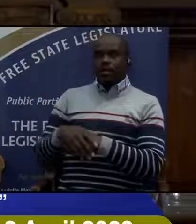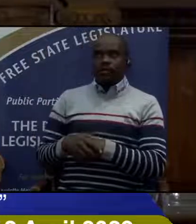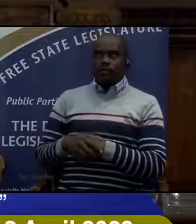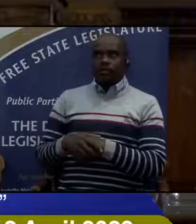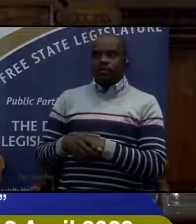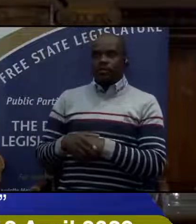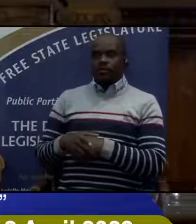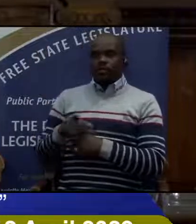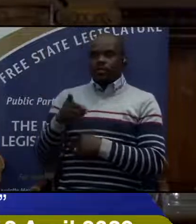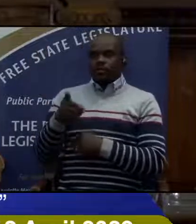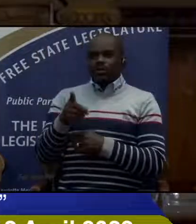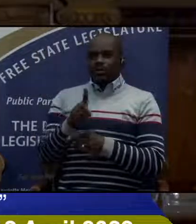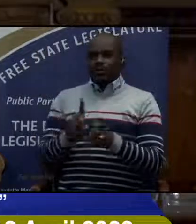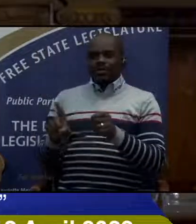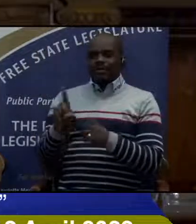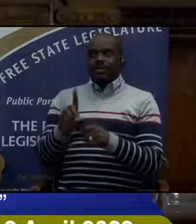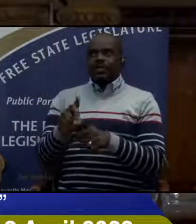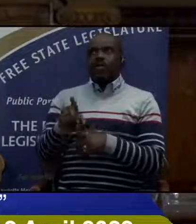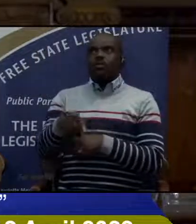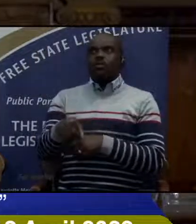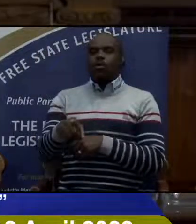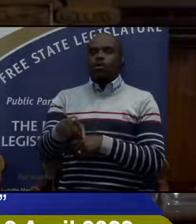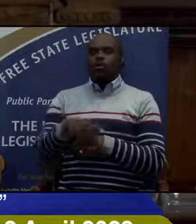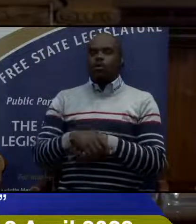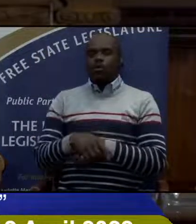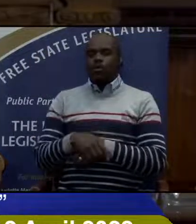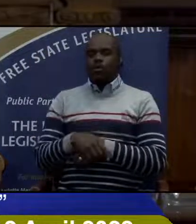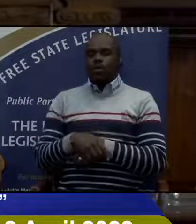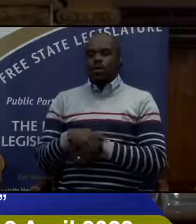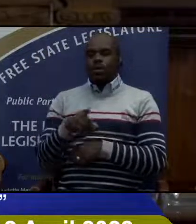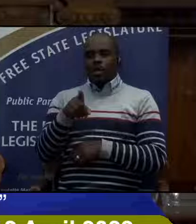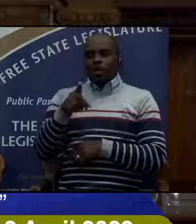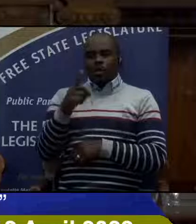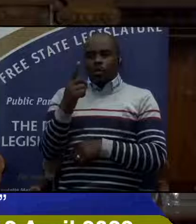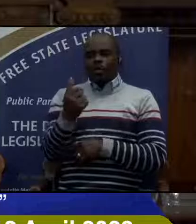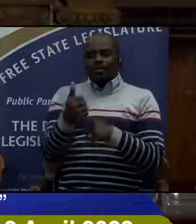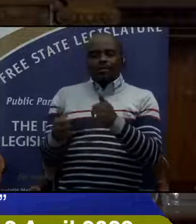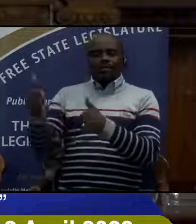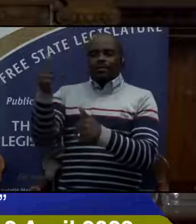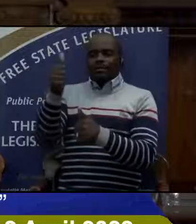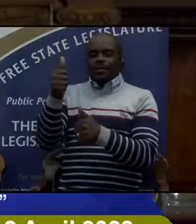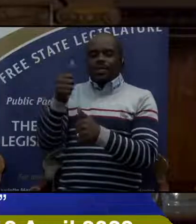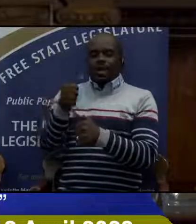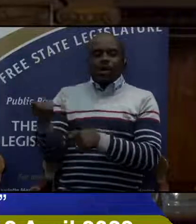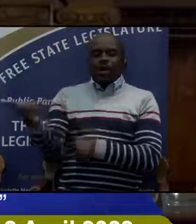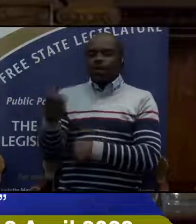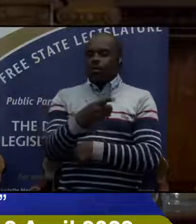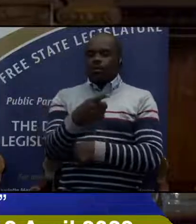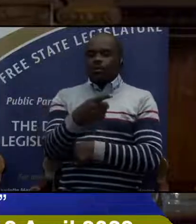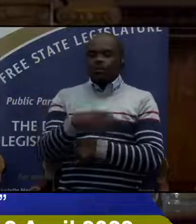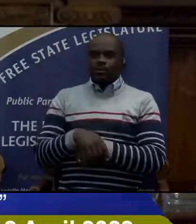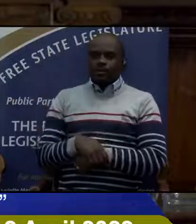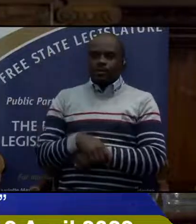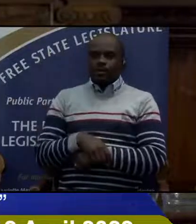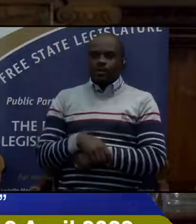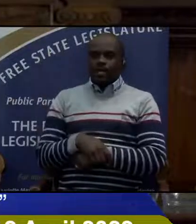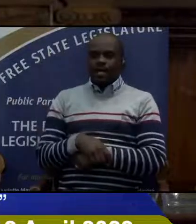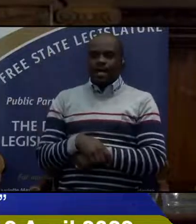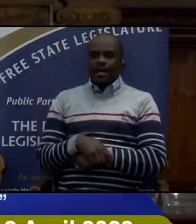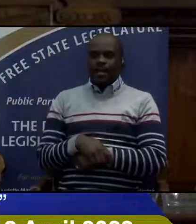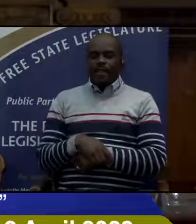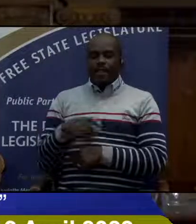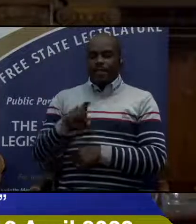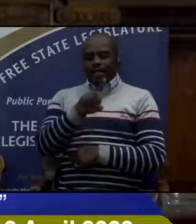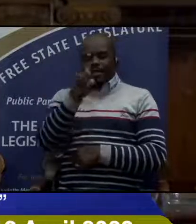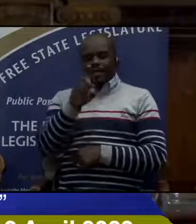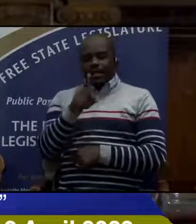model political champions, the MECs and the ministers and deputy ministers, Premier? Was it those champions